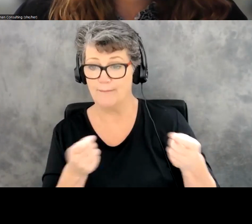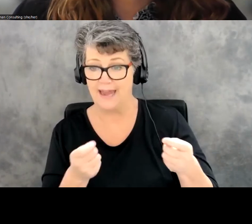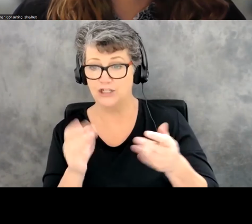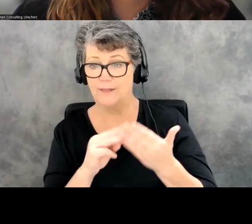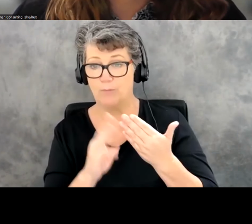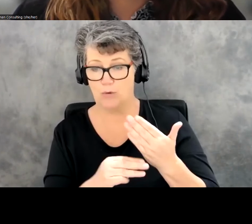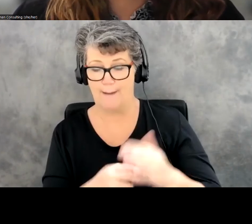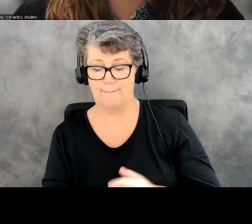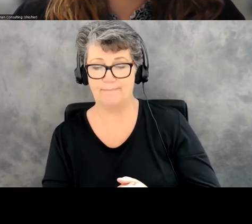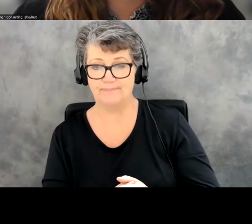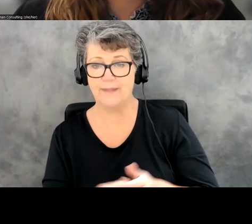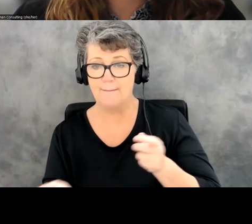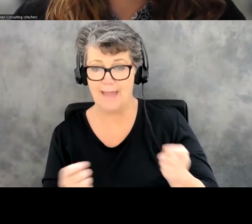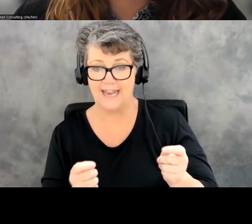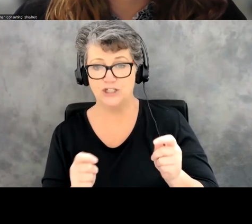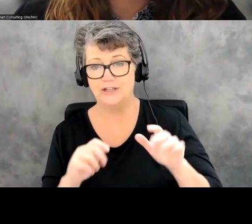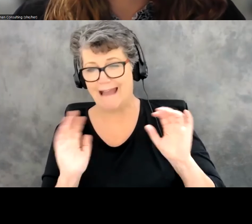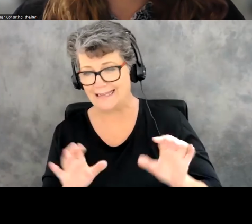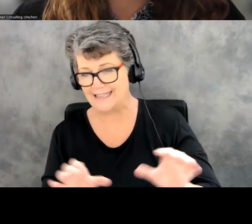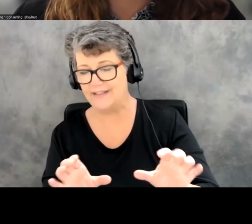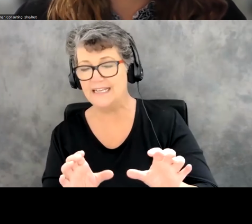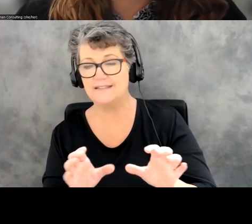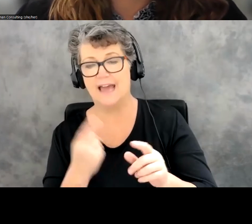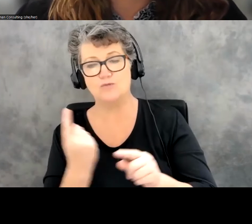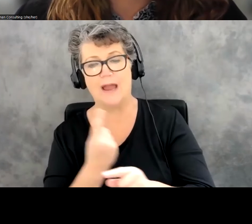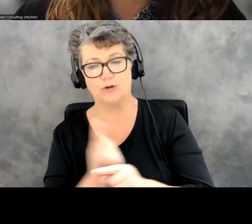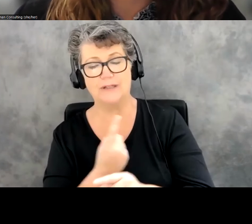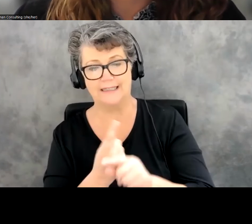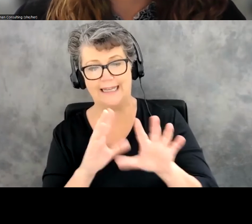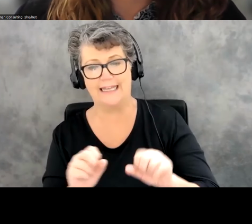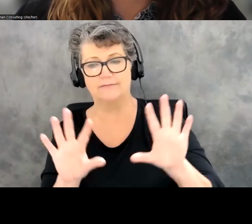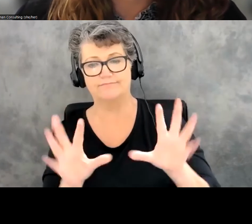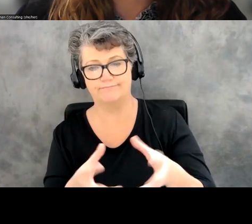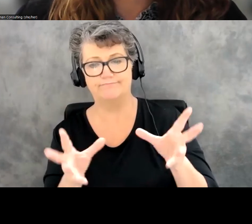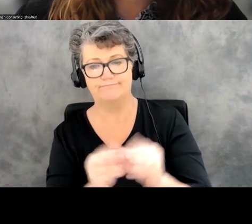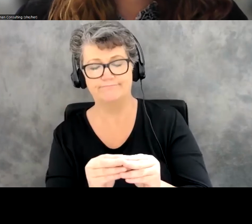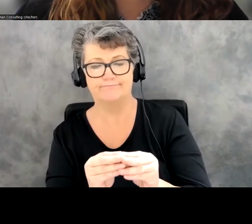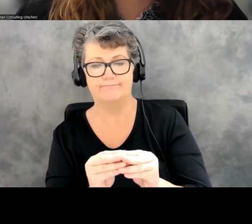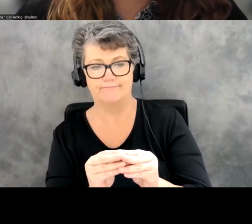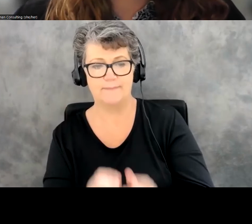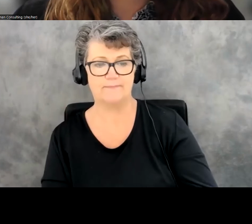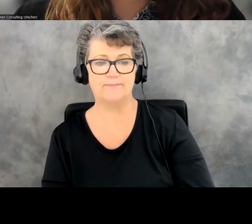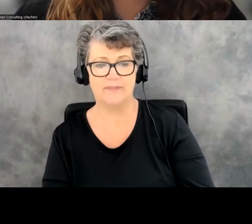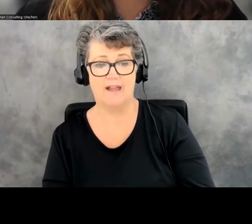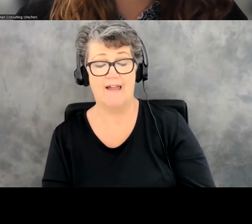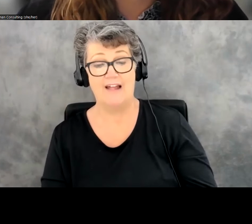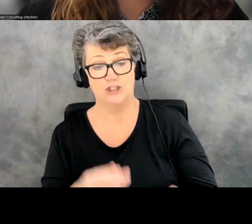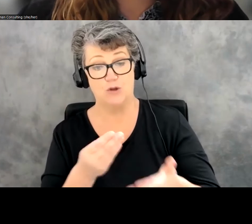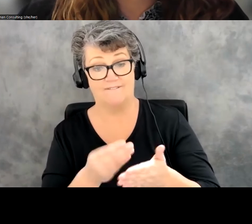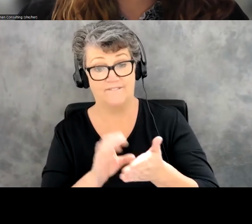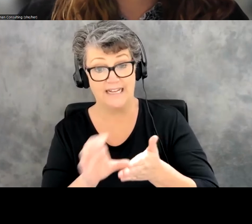program, managing those activities, and regularly convening these collaborative planning groups. And so funding will